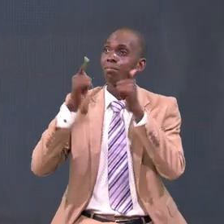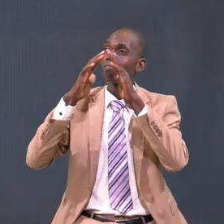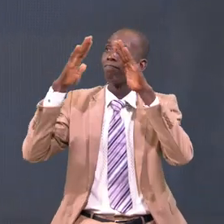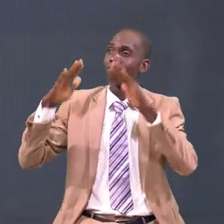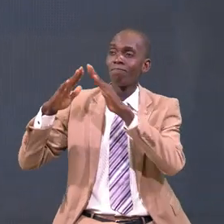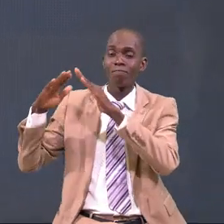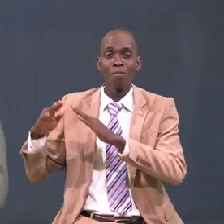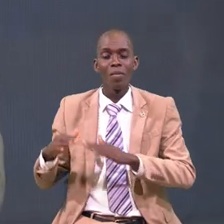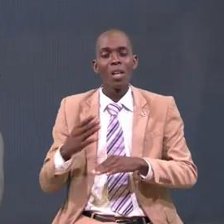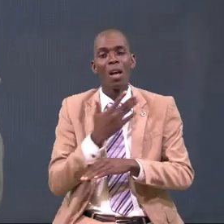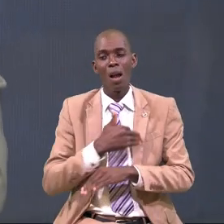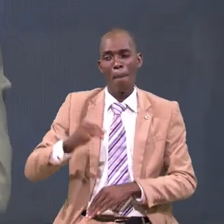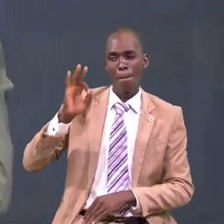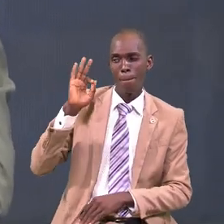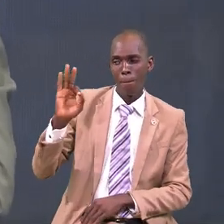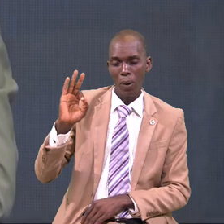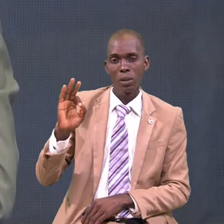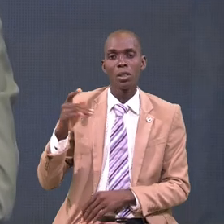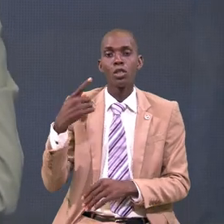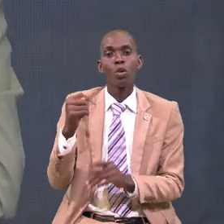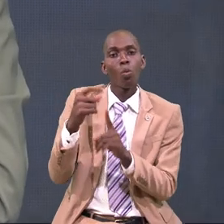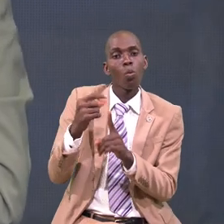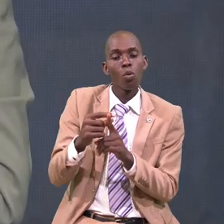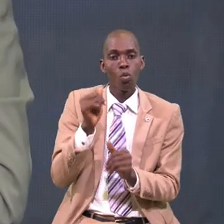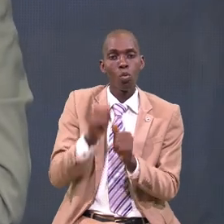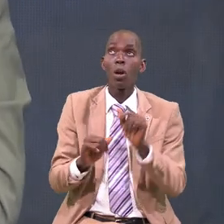the preaching that I bid thee.